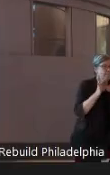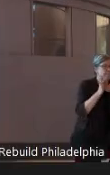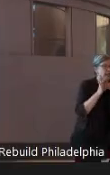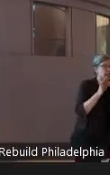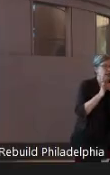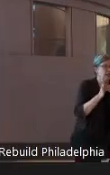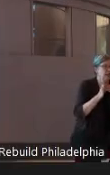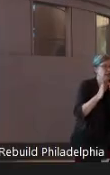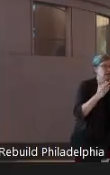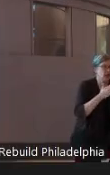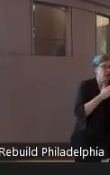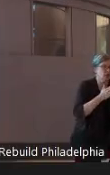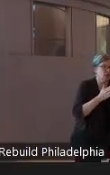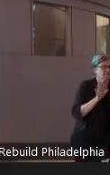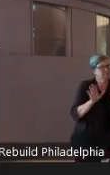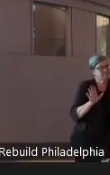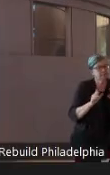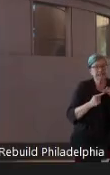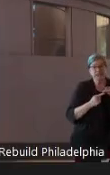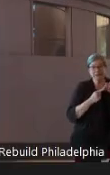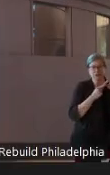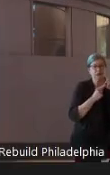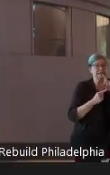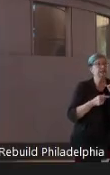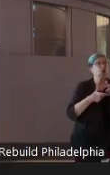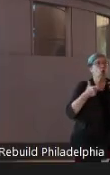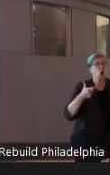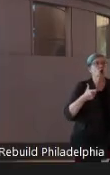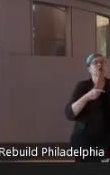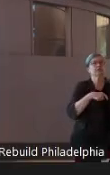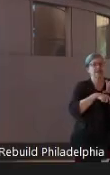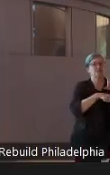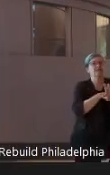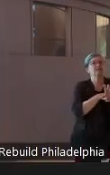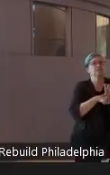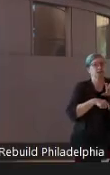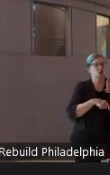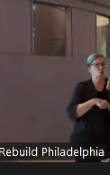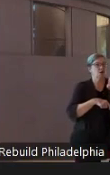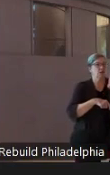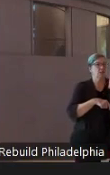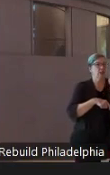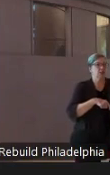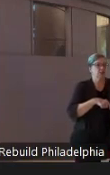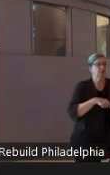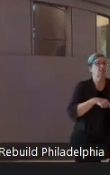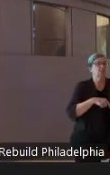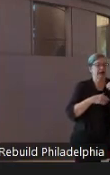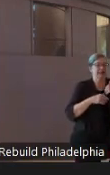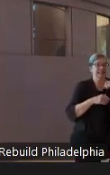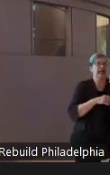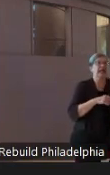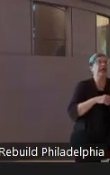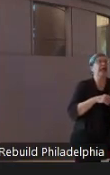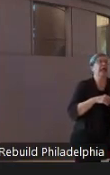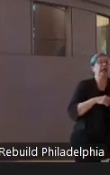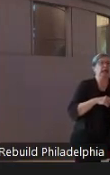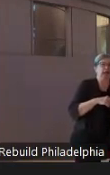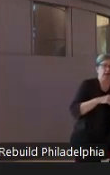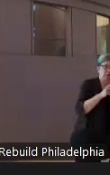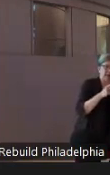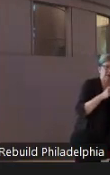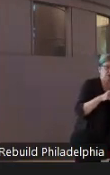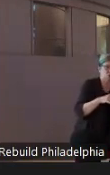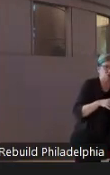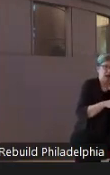Something that's very special is this is the largest investment that Rebuild is making in any site across the city. Please don't tell other people